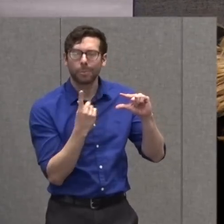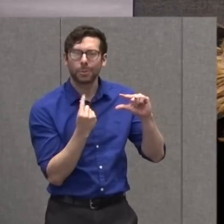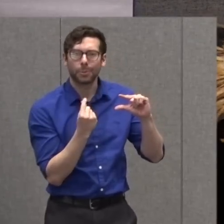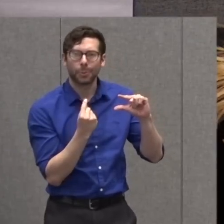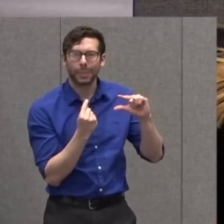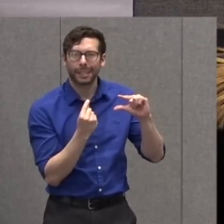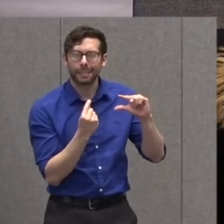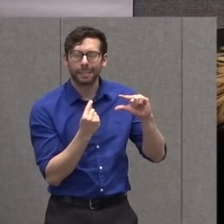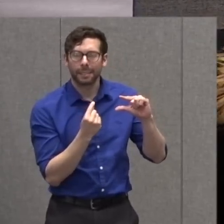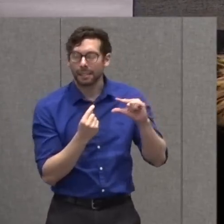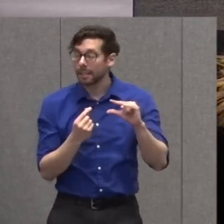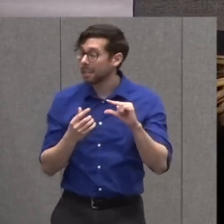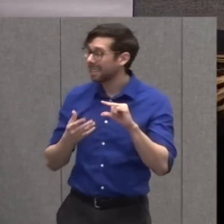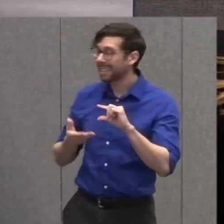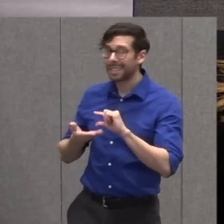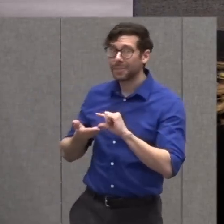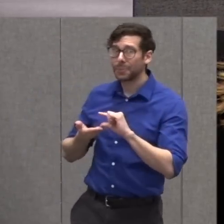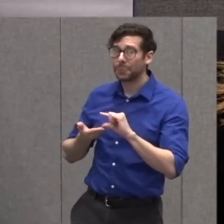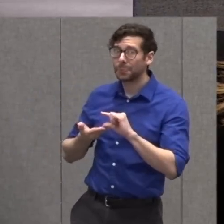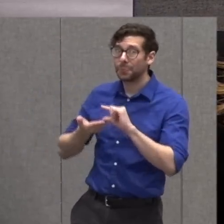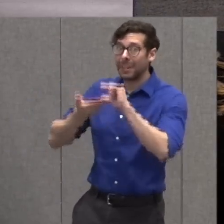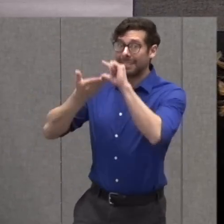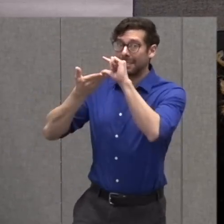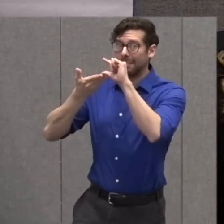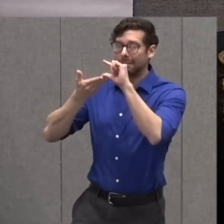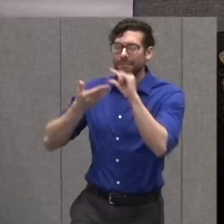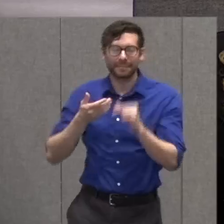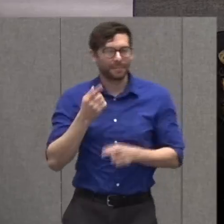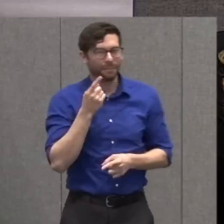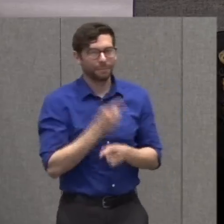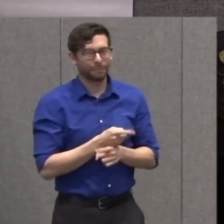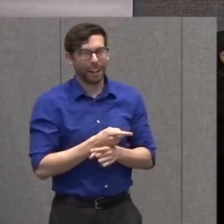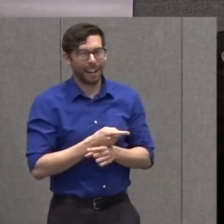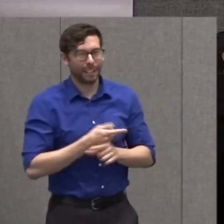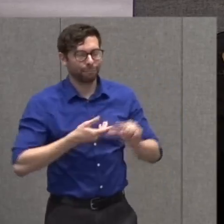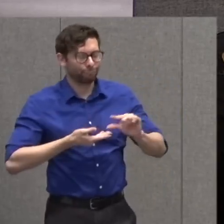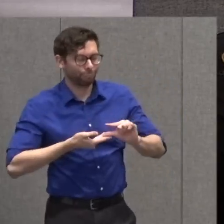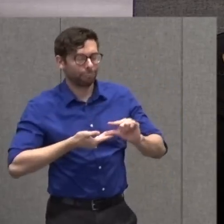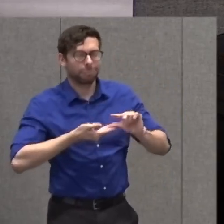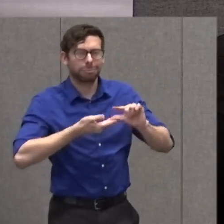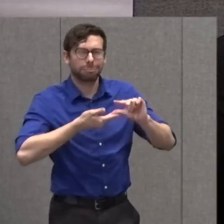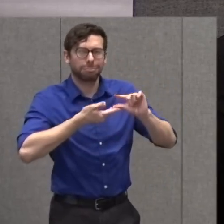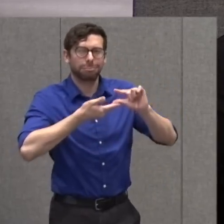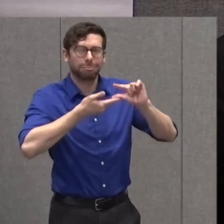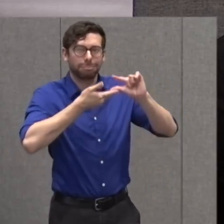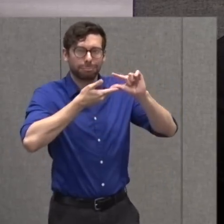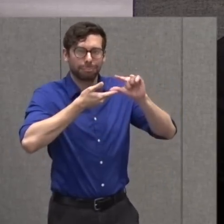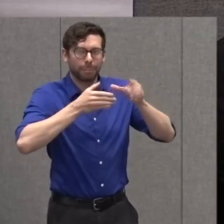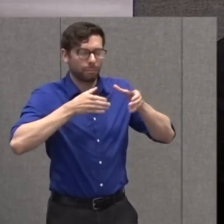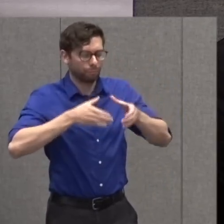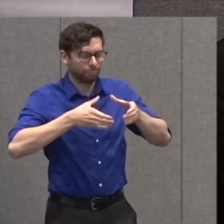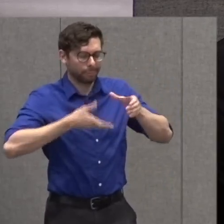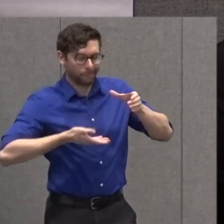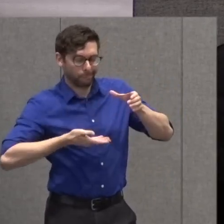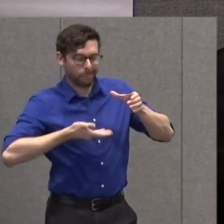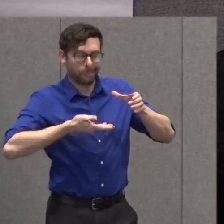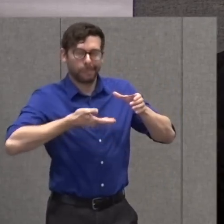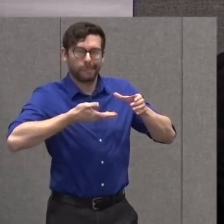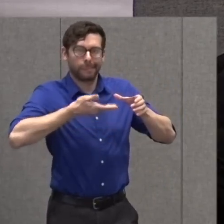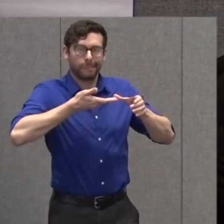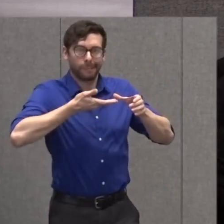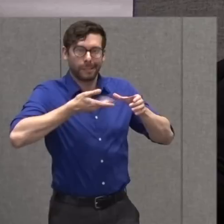top. Yeah. Because where the it's gas is helping- released, yeah. It is raising them to the top. Raising the raisins. Raisins,